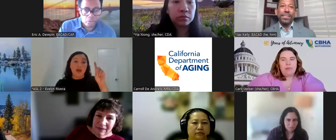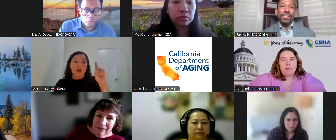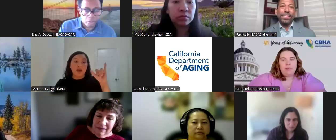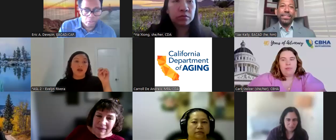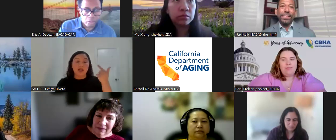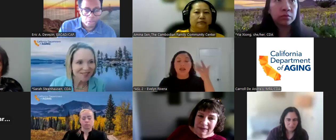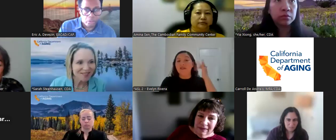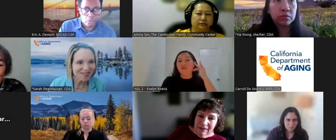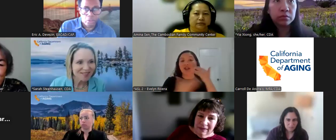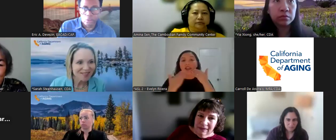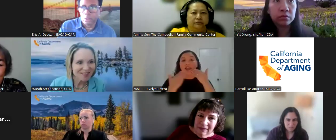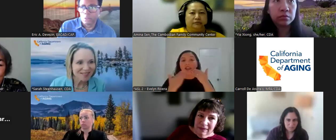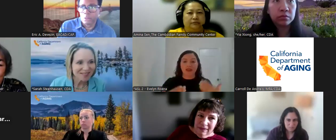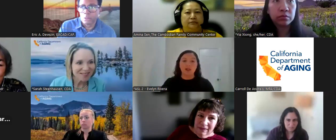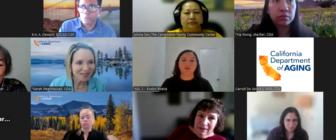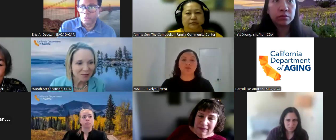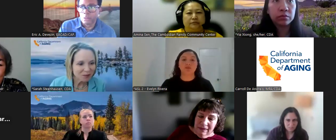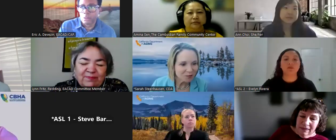Thank you.